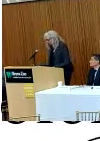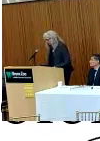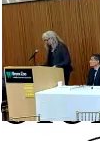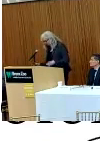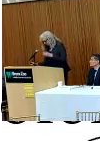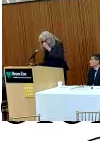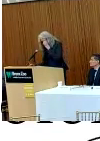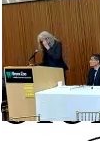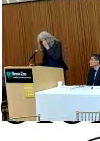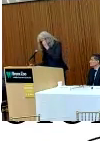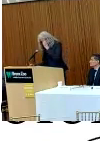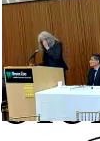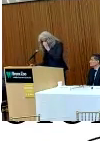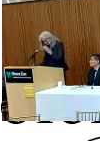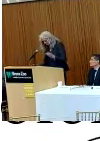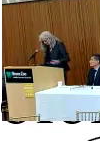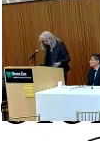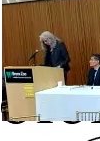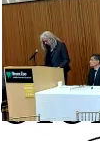than other mortgage